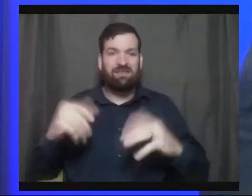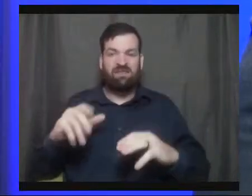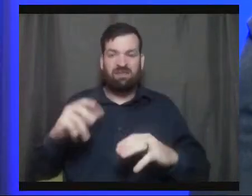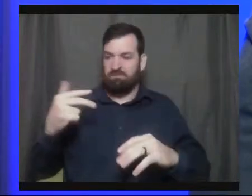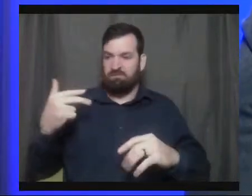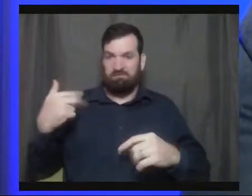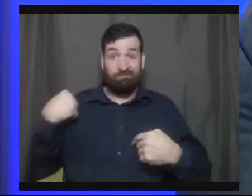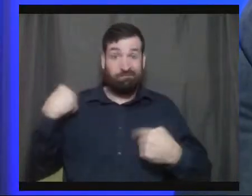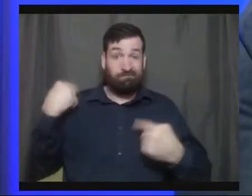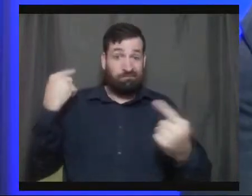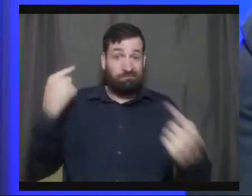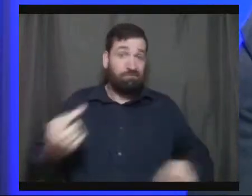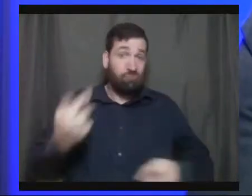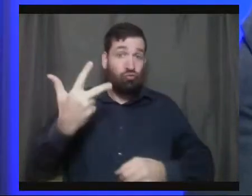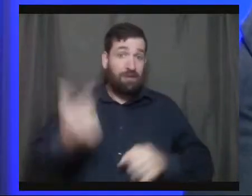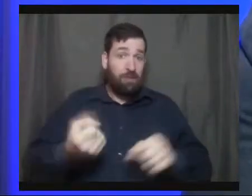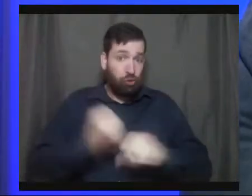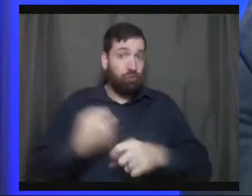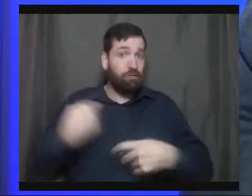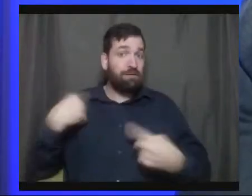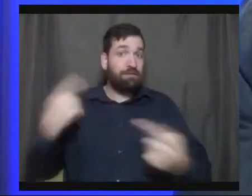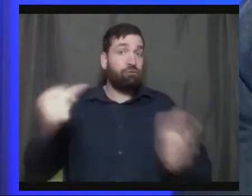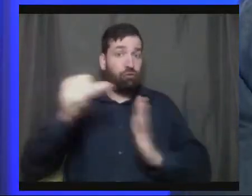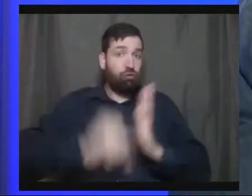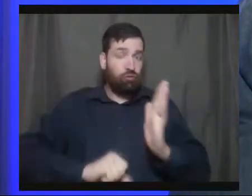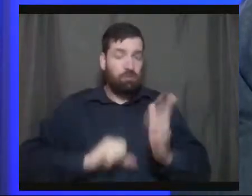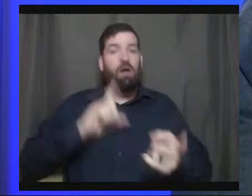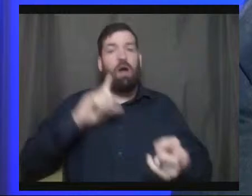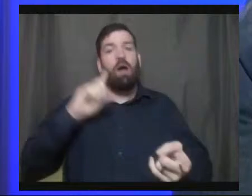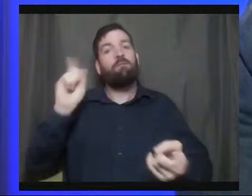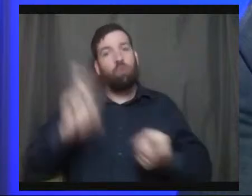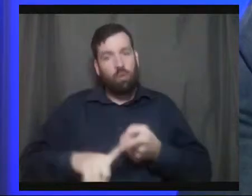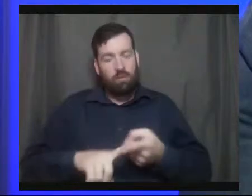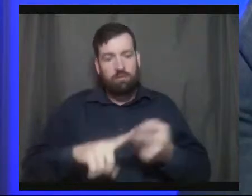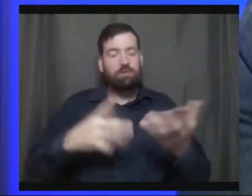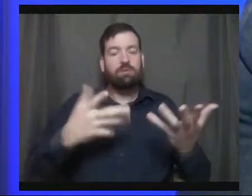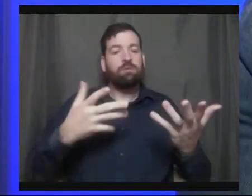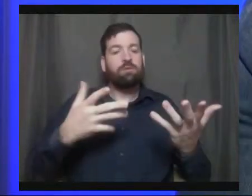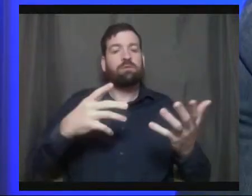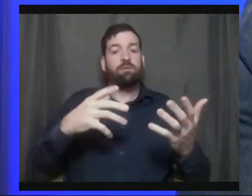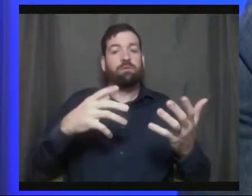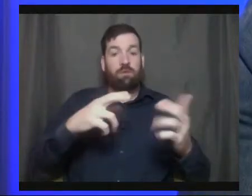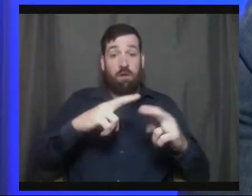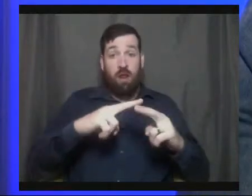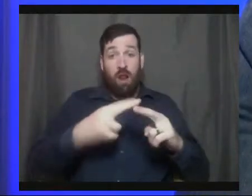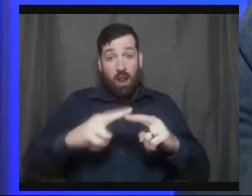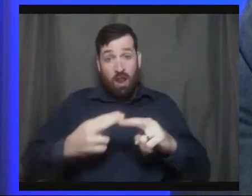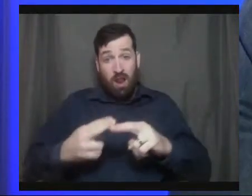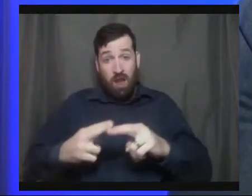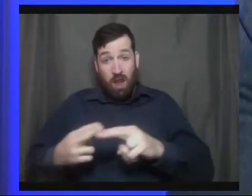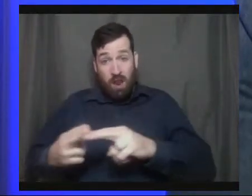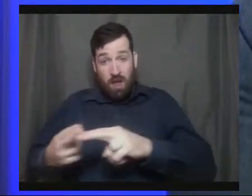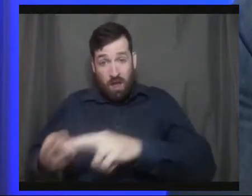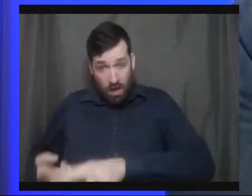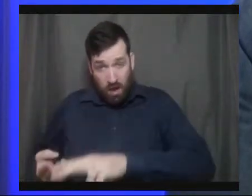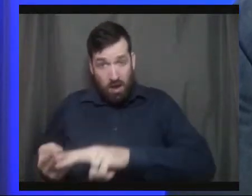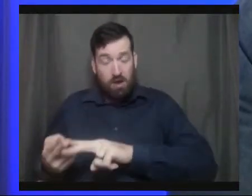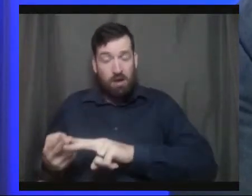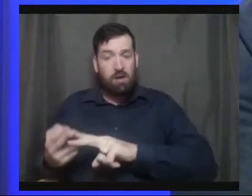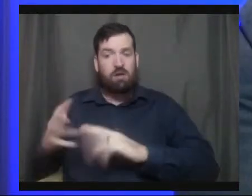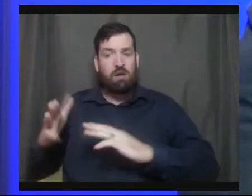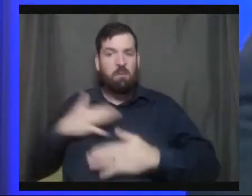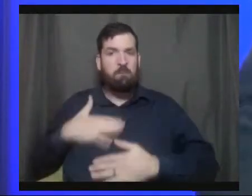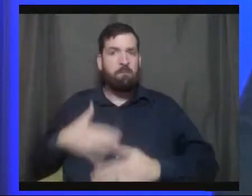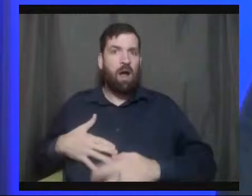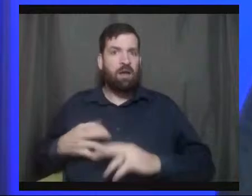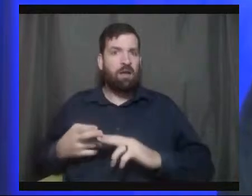out. And of course you get down to, after surgery, you get down really low in a weight and then your body sort of bounces back a